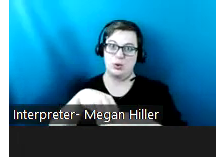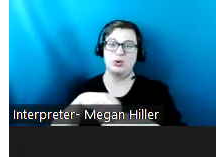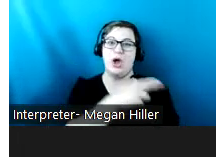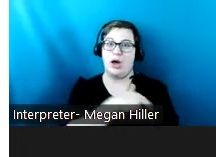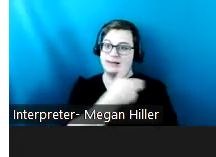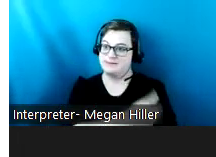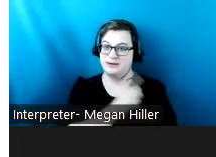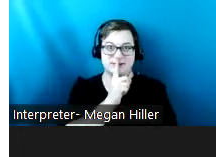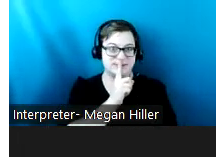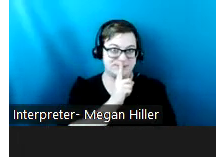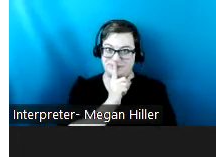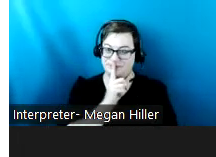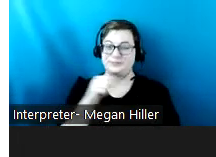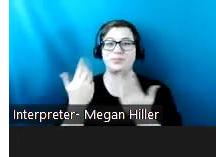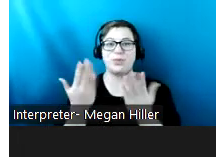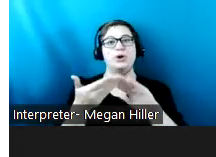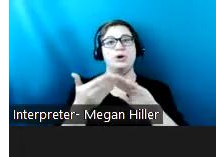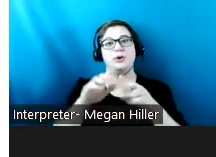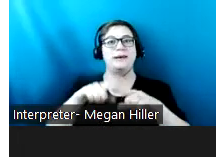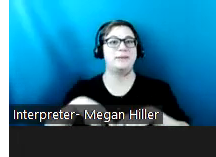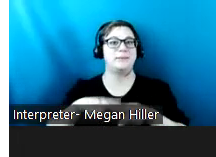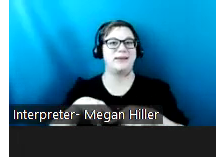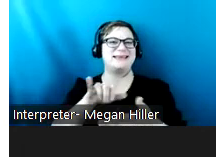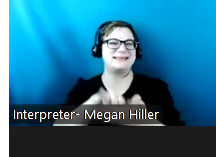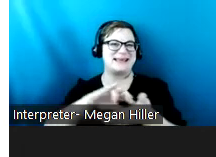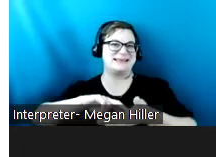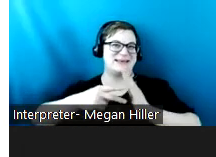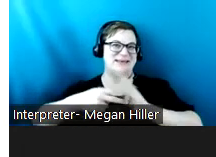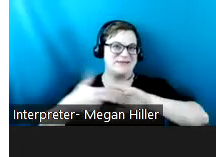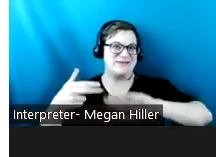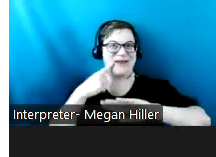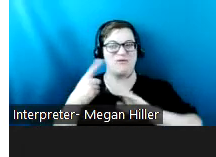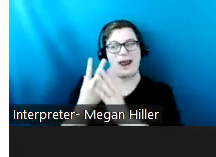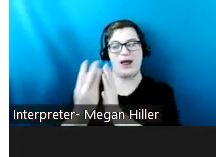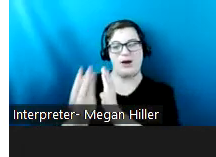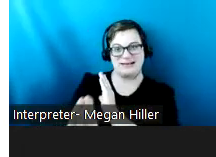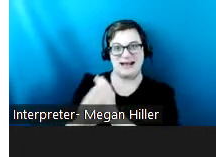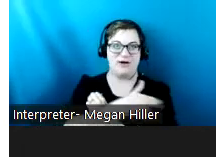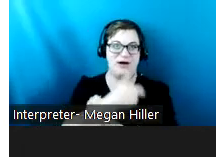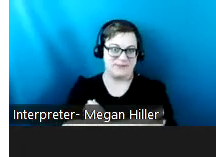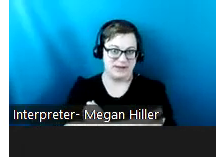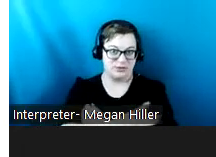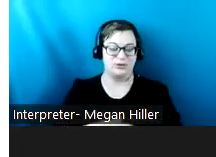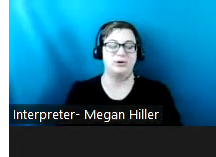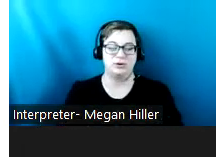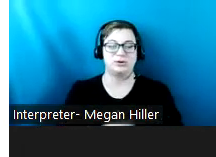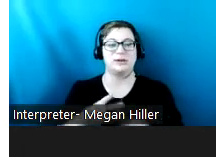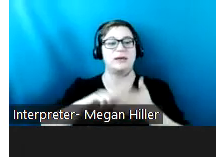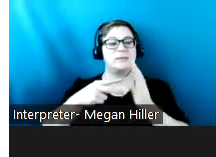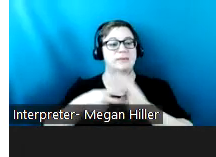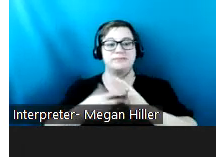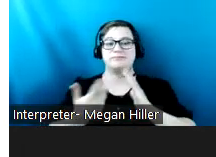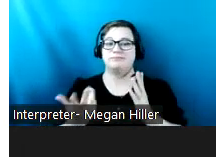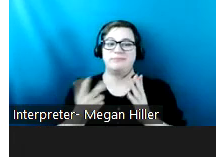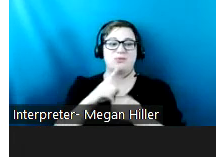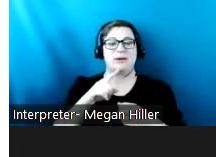hospitals. So community-based is statutorily defined as outside of a hospital. So this would be a